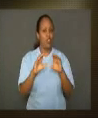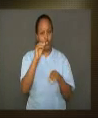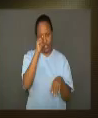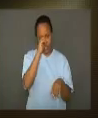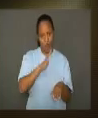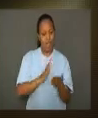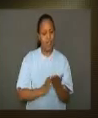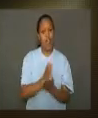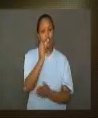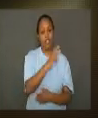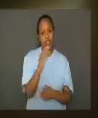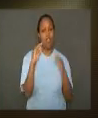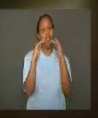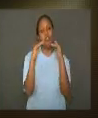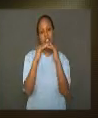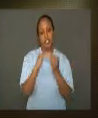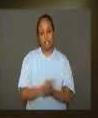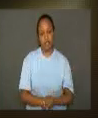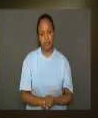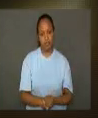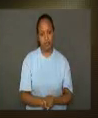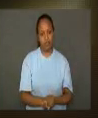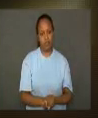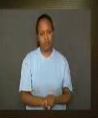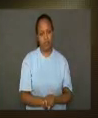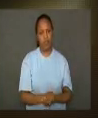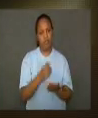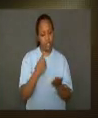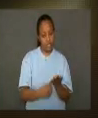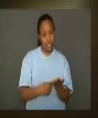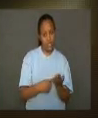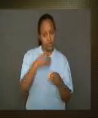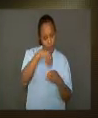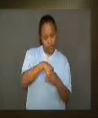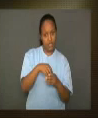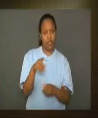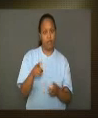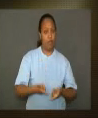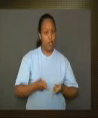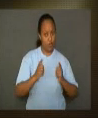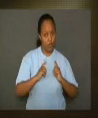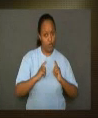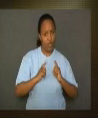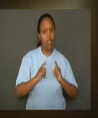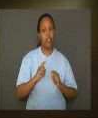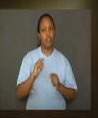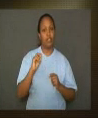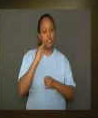rights and equality. By taking part in international aid